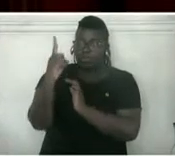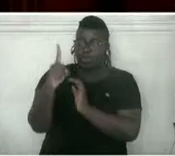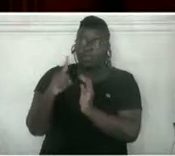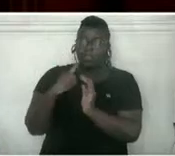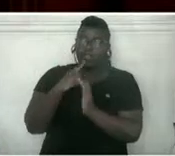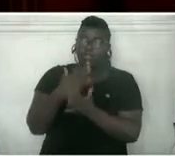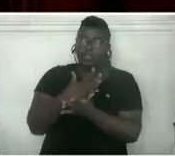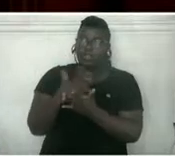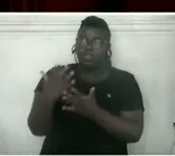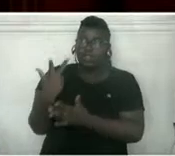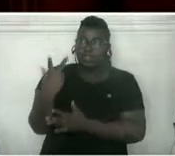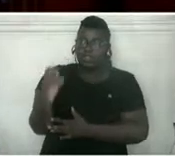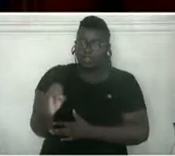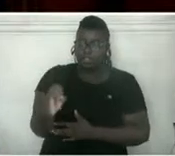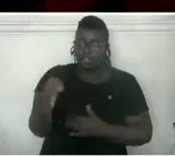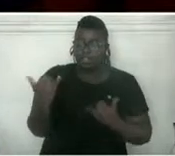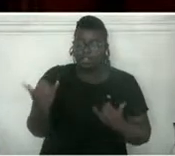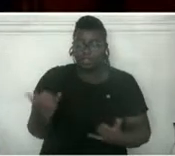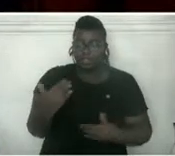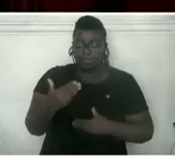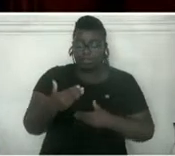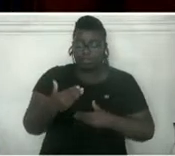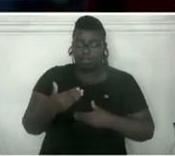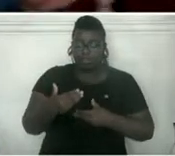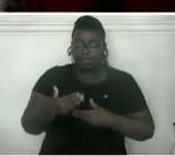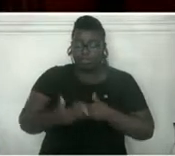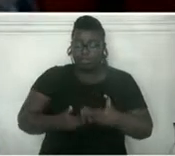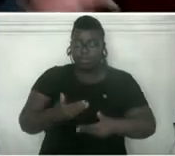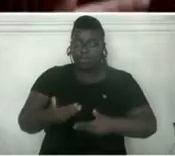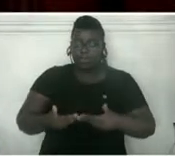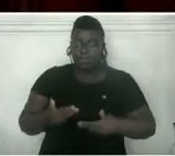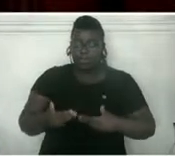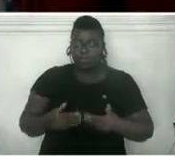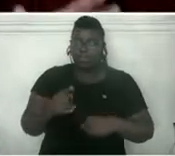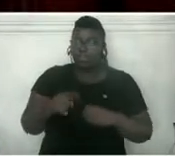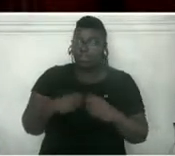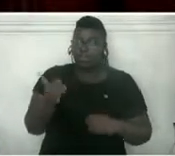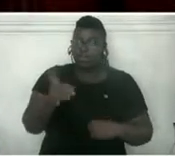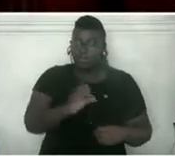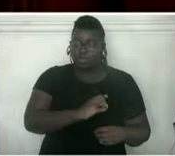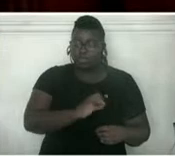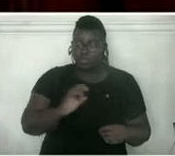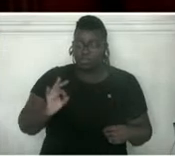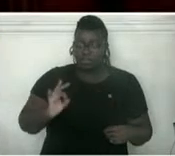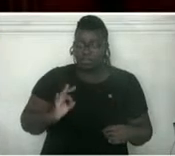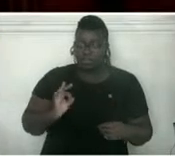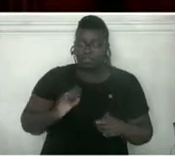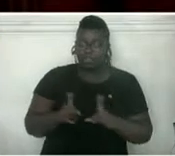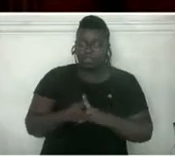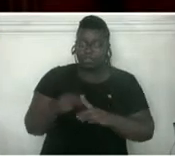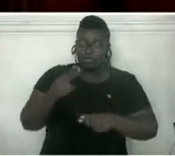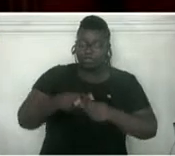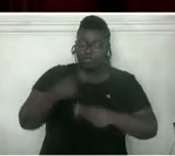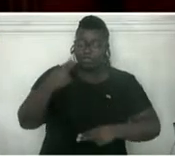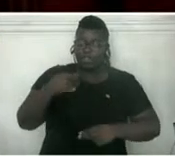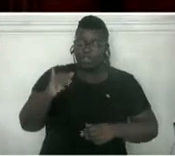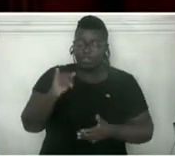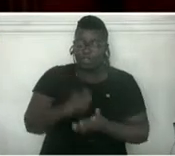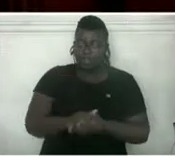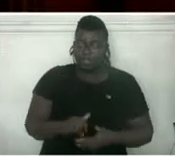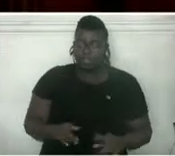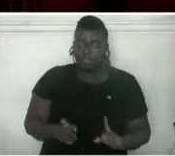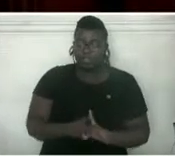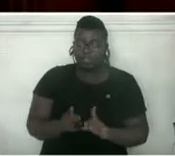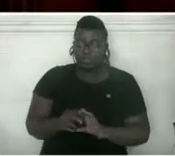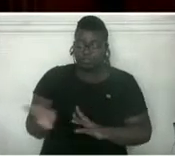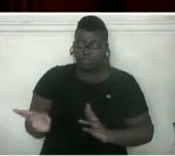1,518. So the process now is at about staffing and finalize that. In readiness for